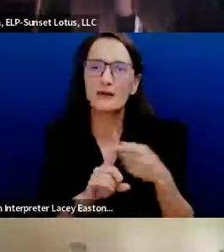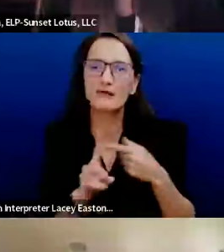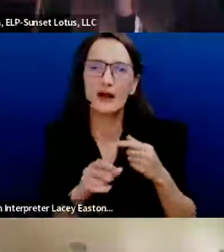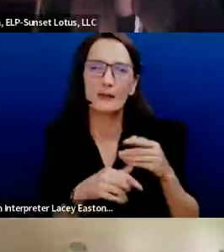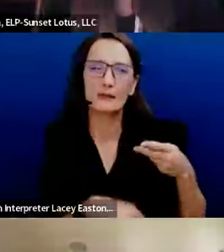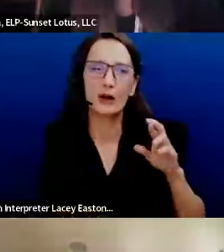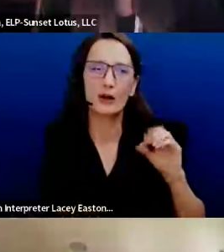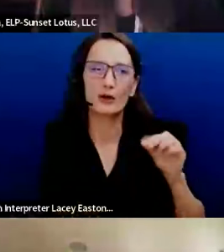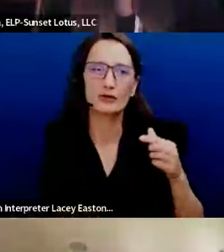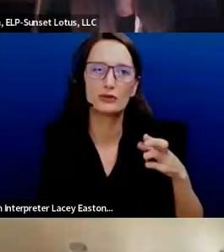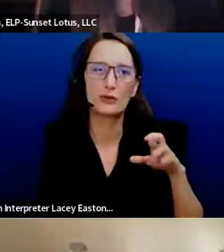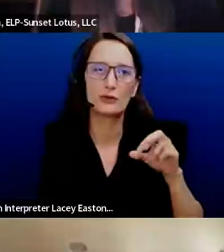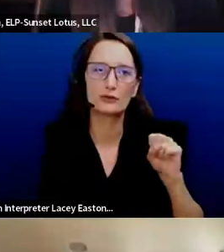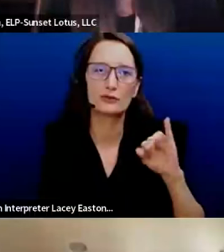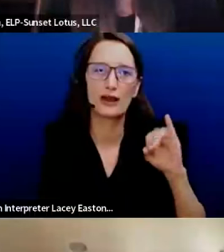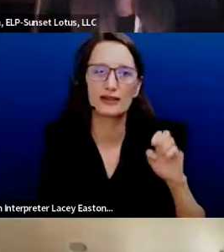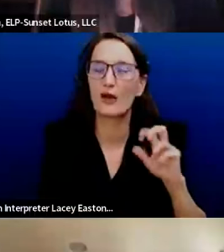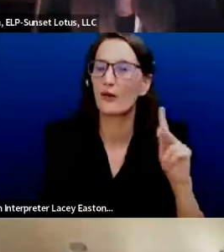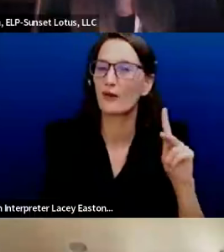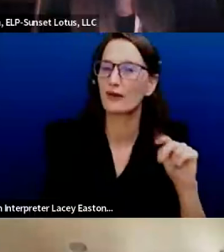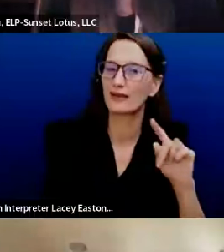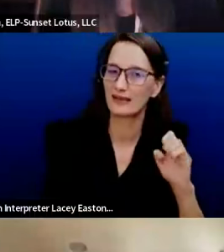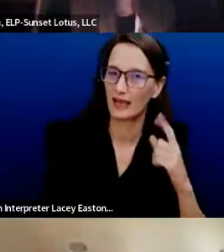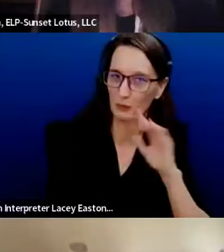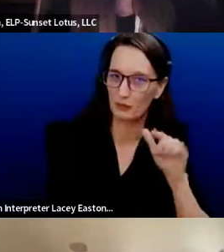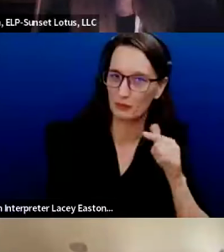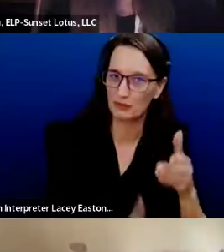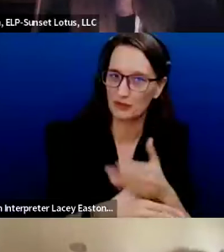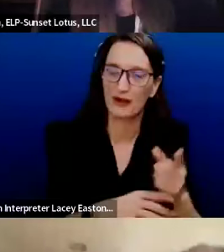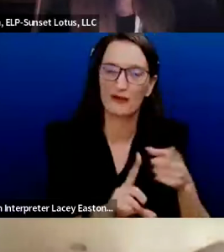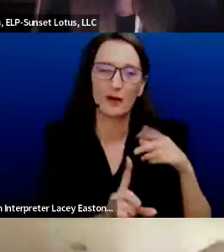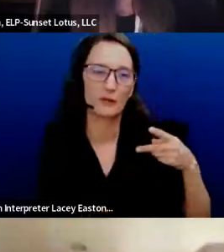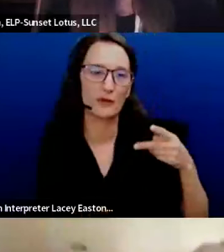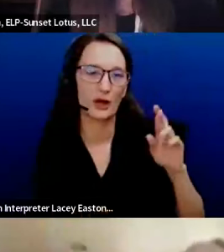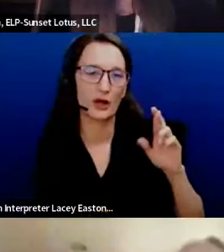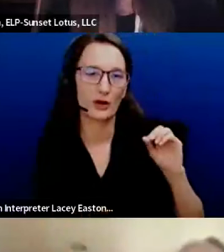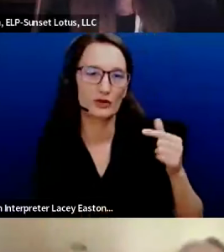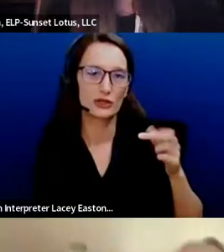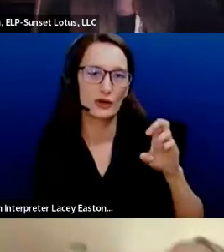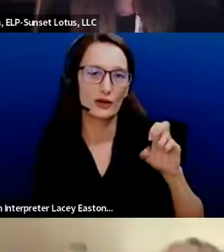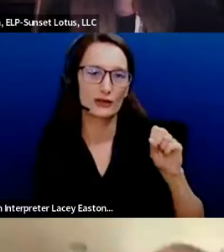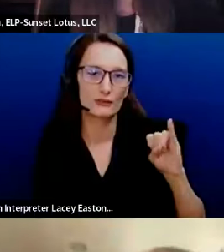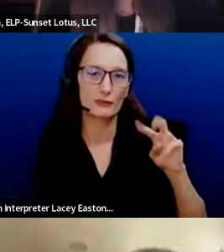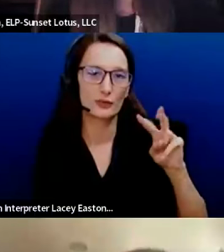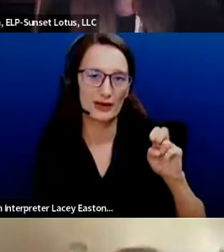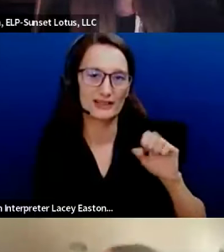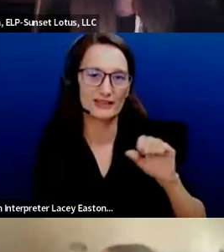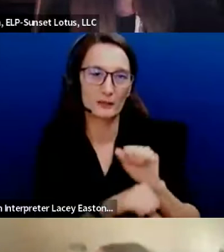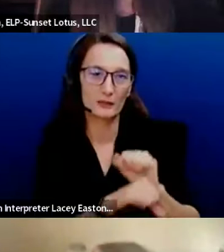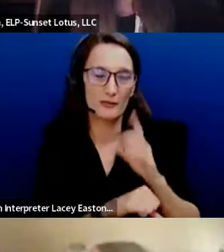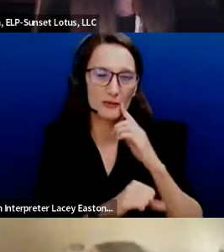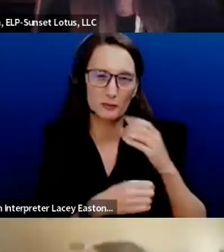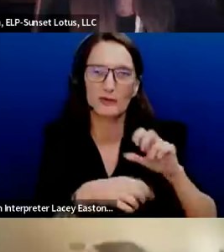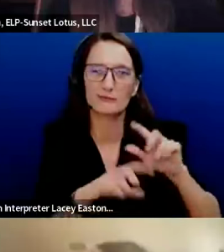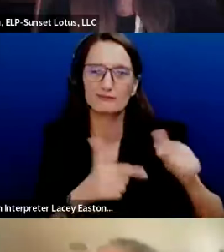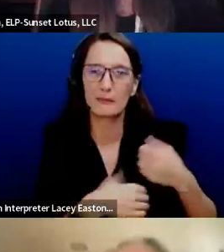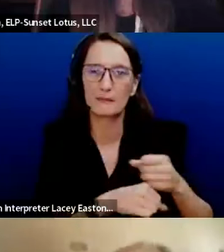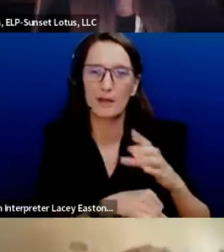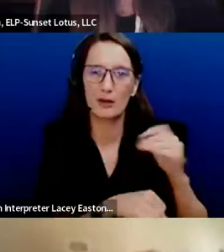be me. hey, I'm going to make you a co-host so you can share your screen if you'd like to when we get to that as well, to present